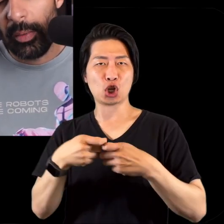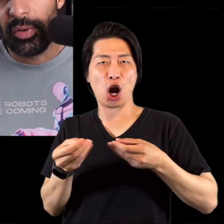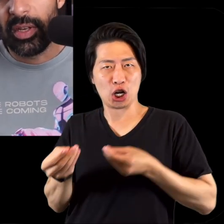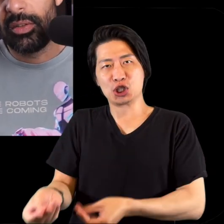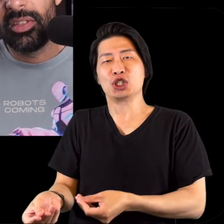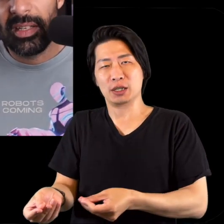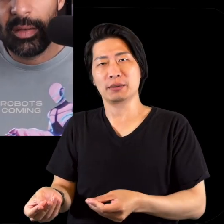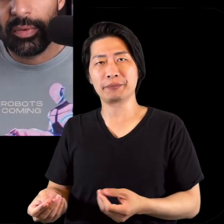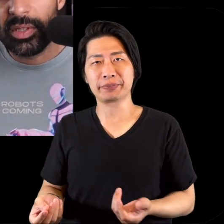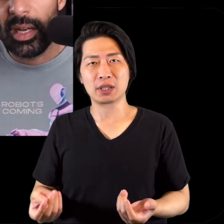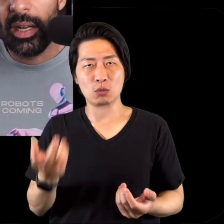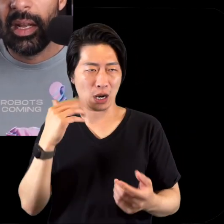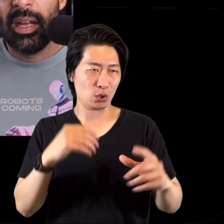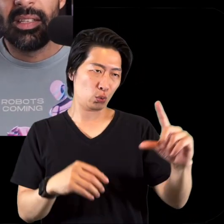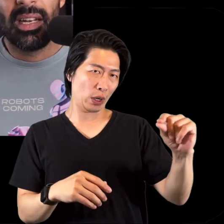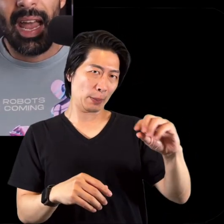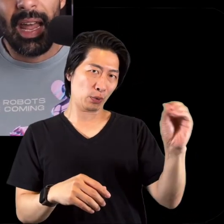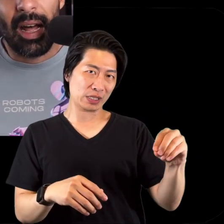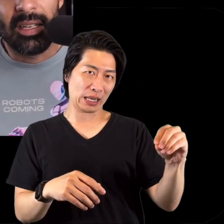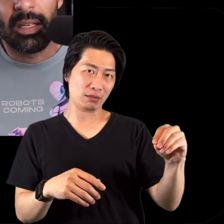From 20% to 60%